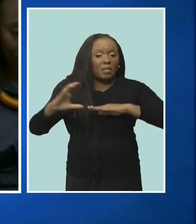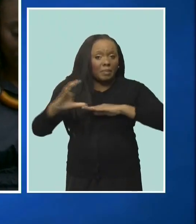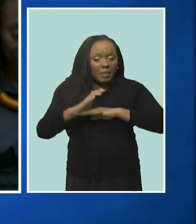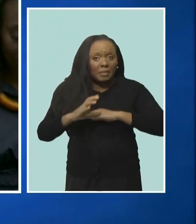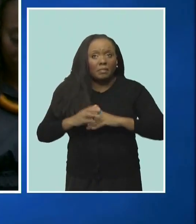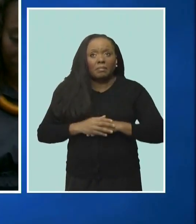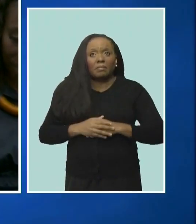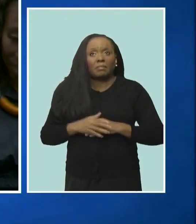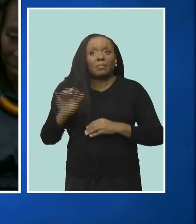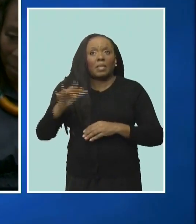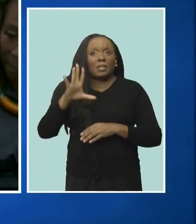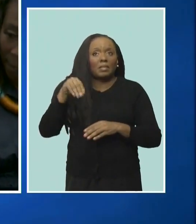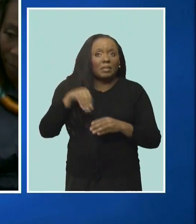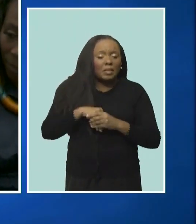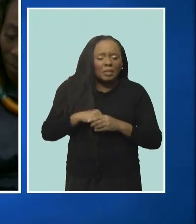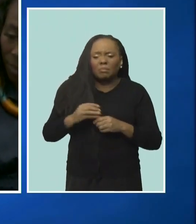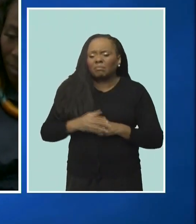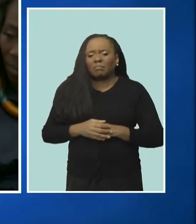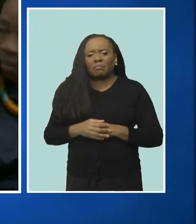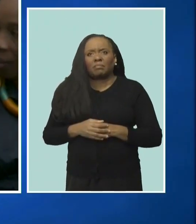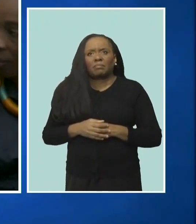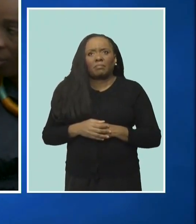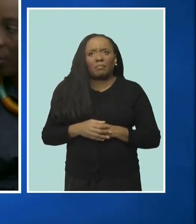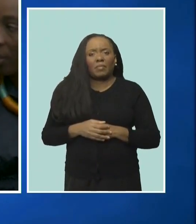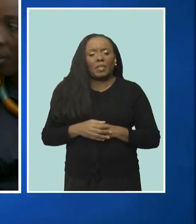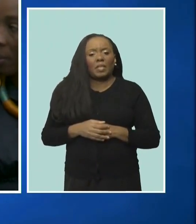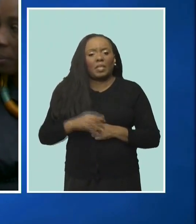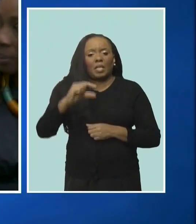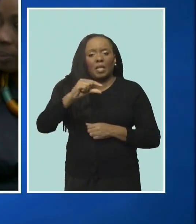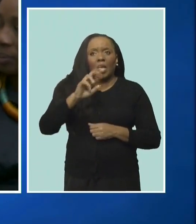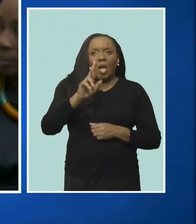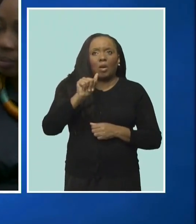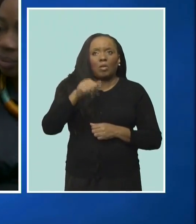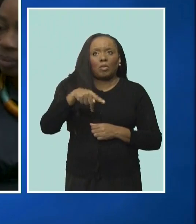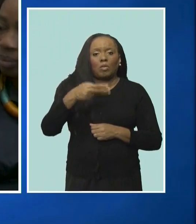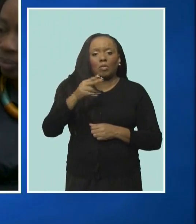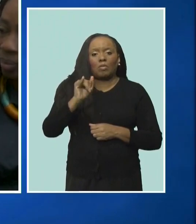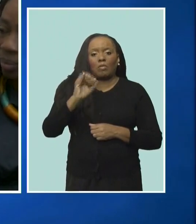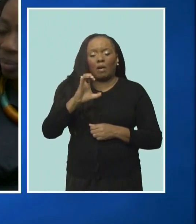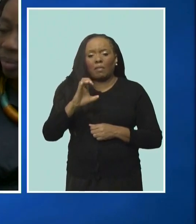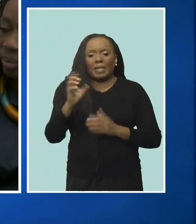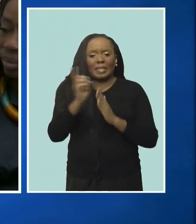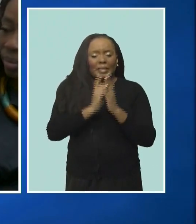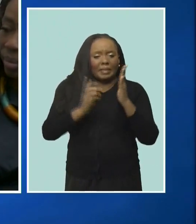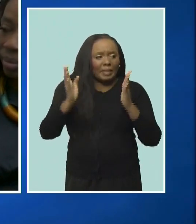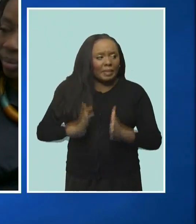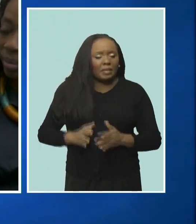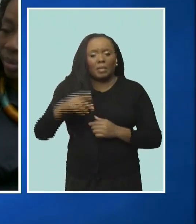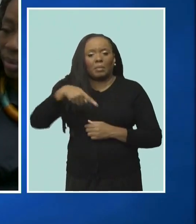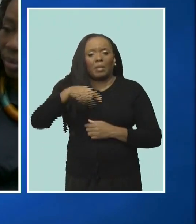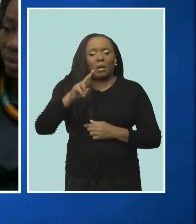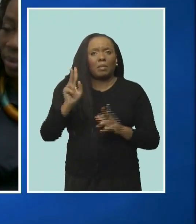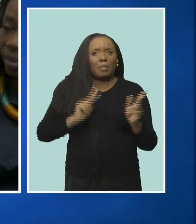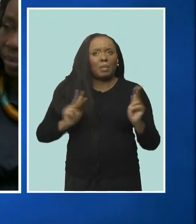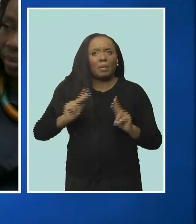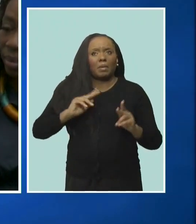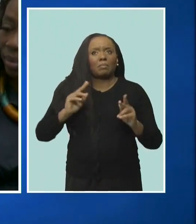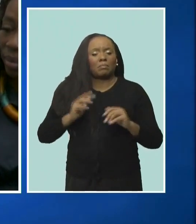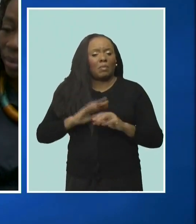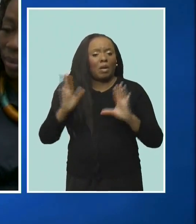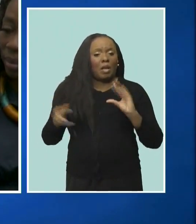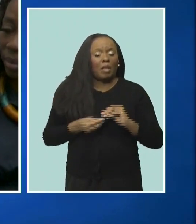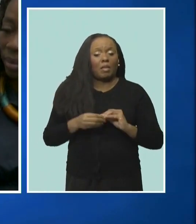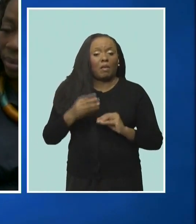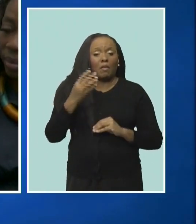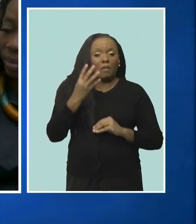on board like Scenes Entourage. We have graphic designers, graphic artists, PR representatives on board. It's a total of 4